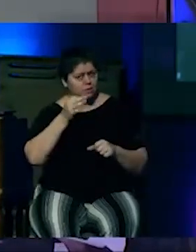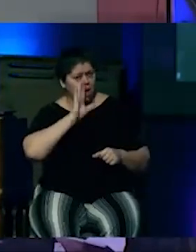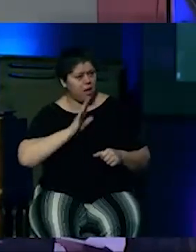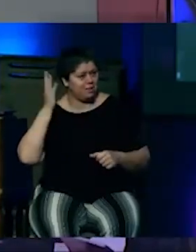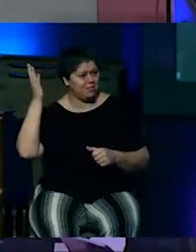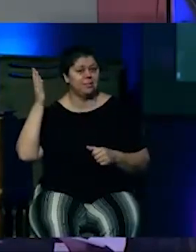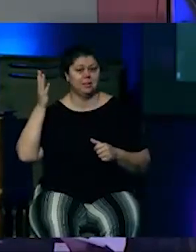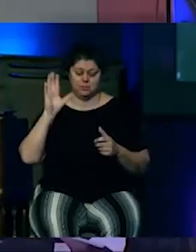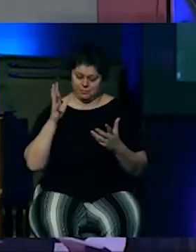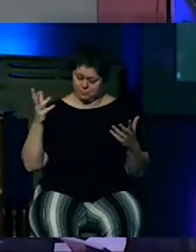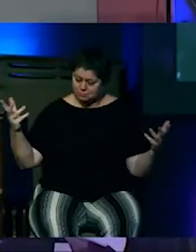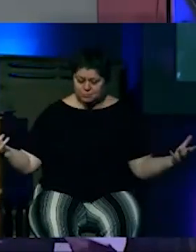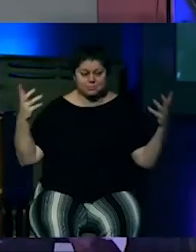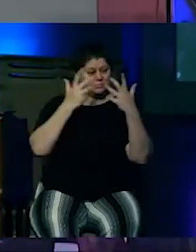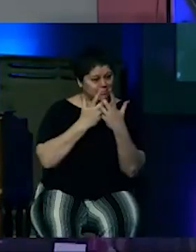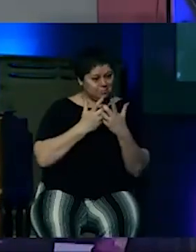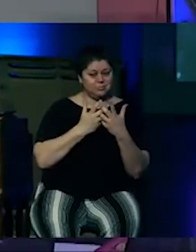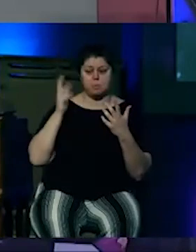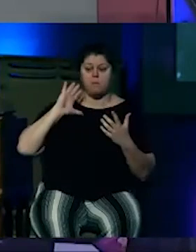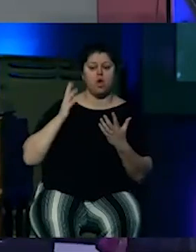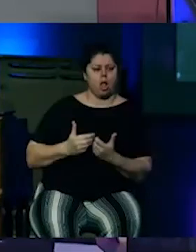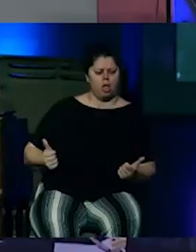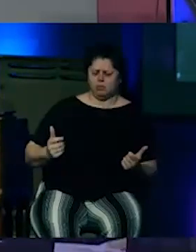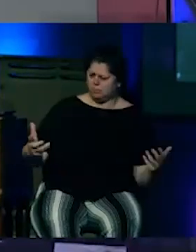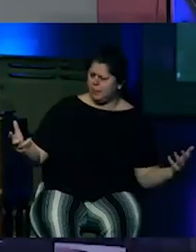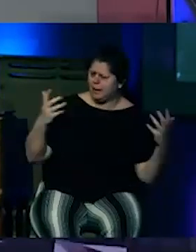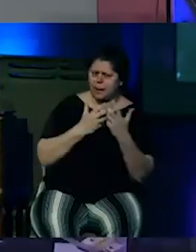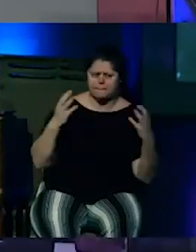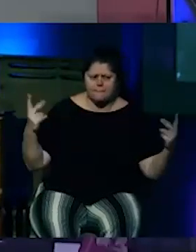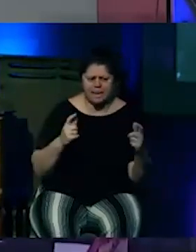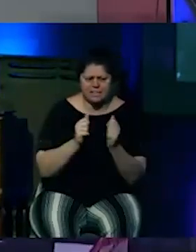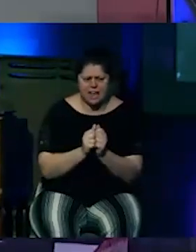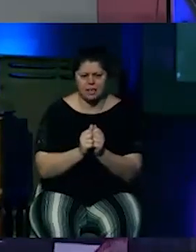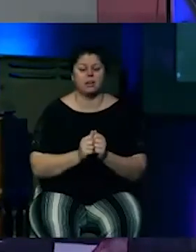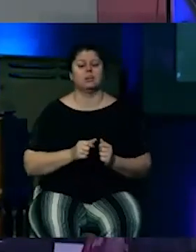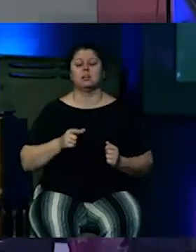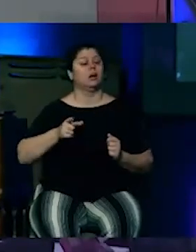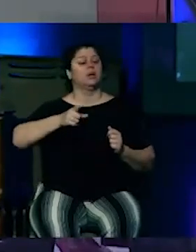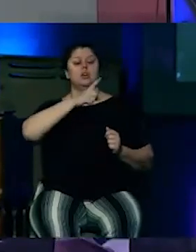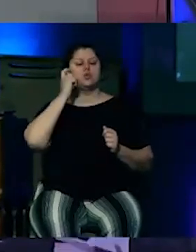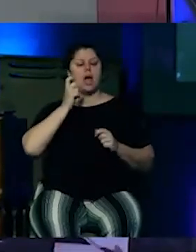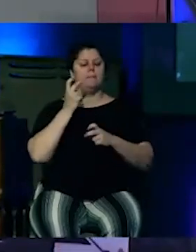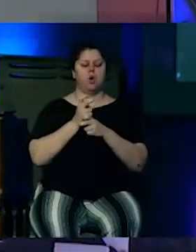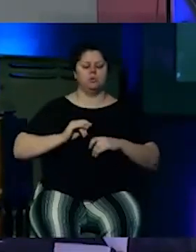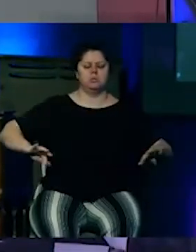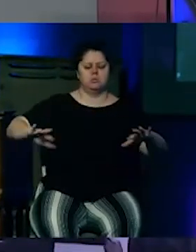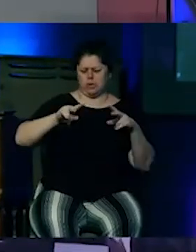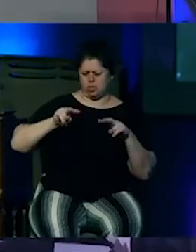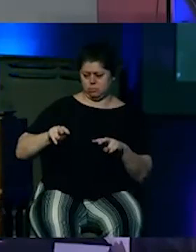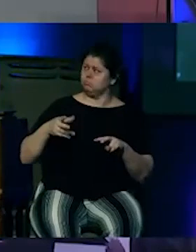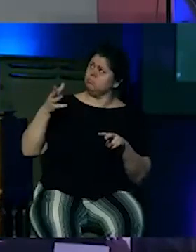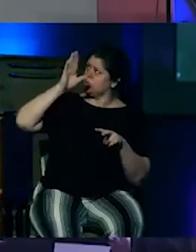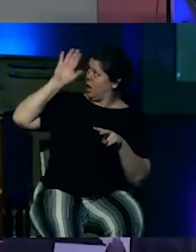God is reconciliation, of bringing back together. You know, we can look at a valley of dry bones and say, but God, can these bones